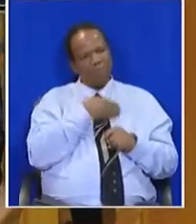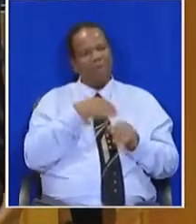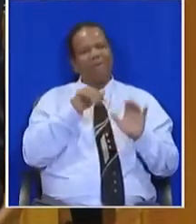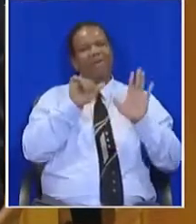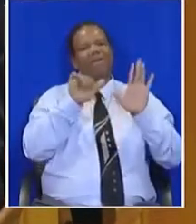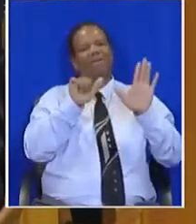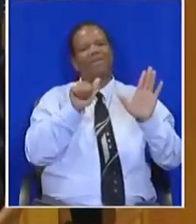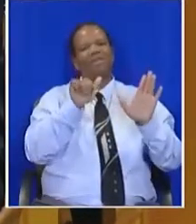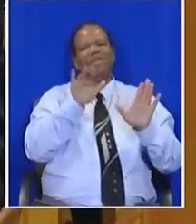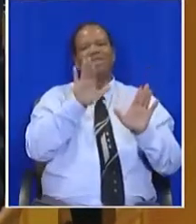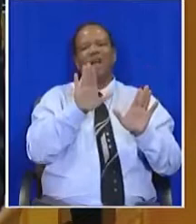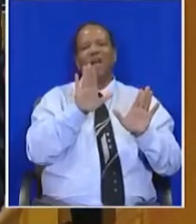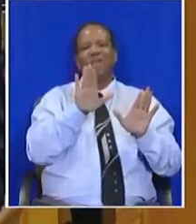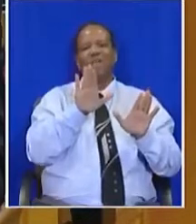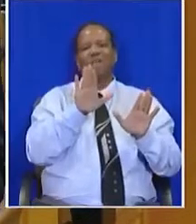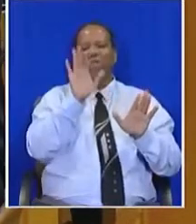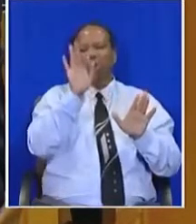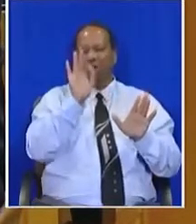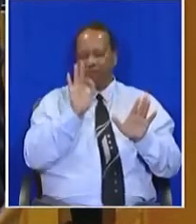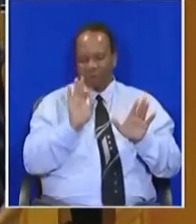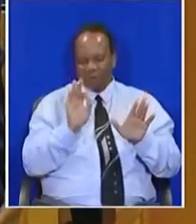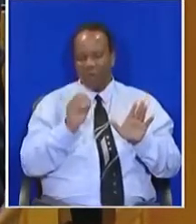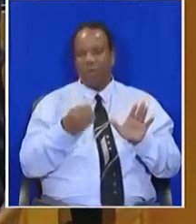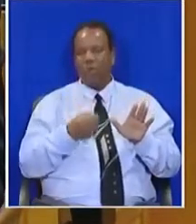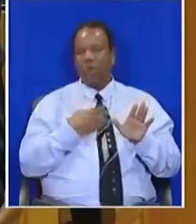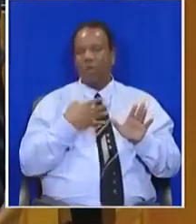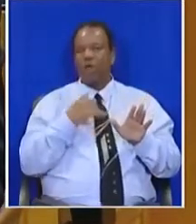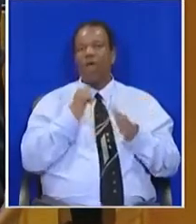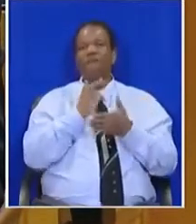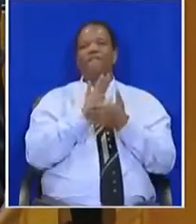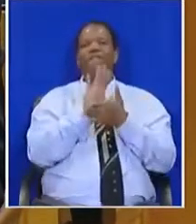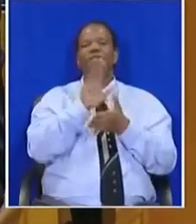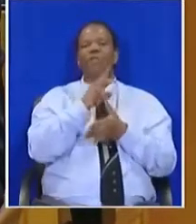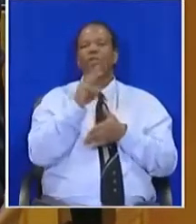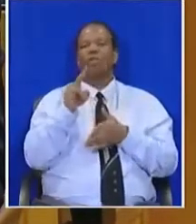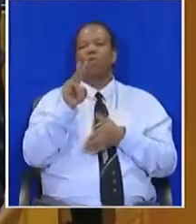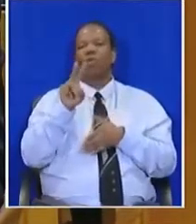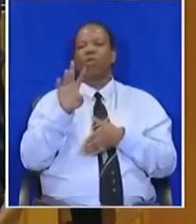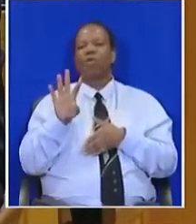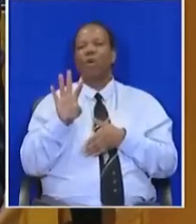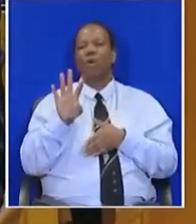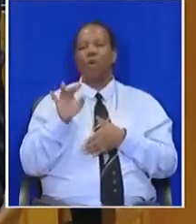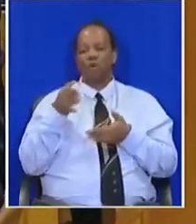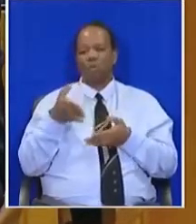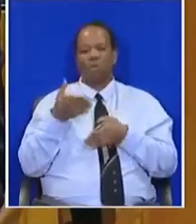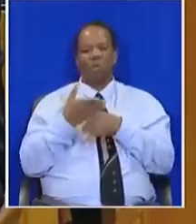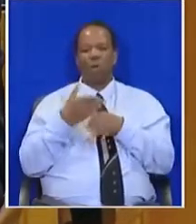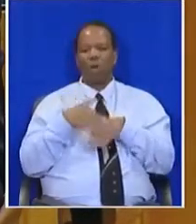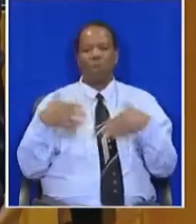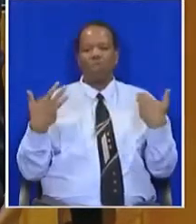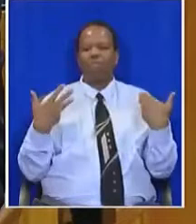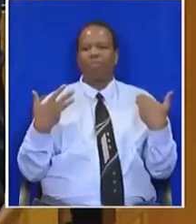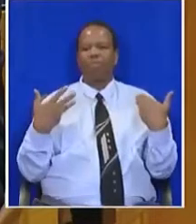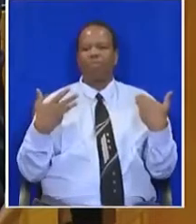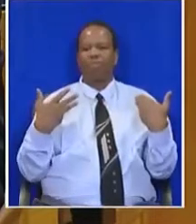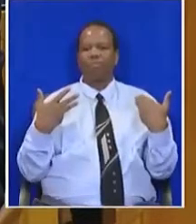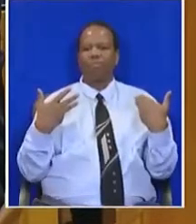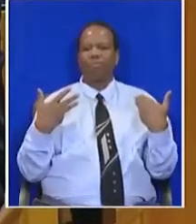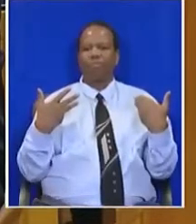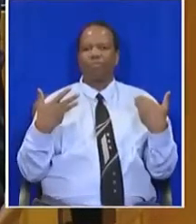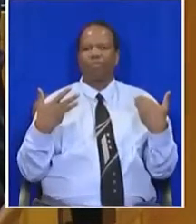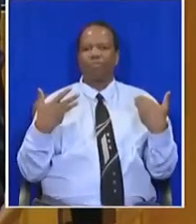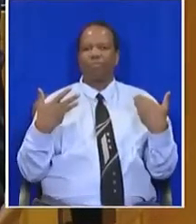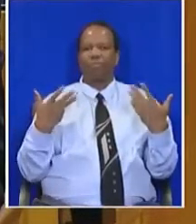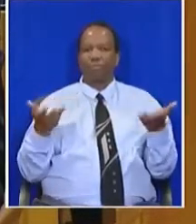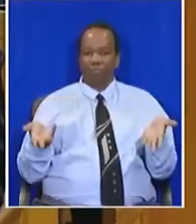65% of young South Africans of the ages between 15 to 24 are today unemployed. But worse of all,